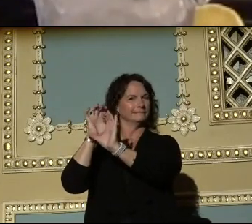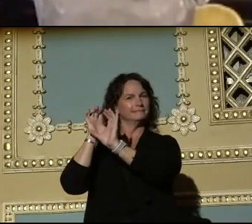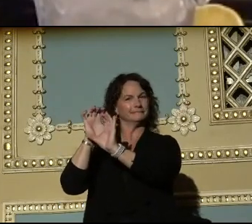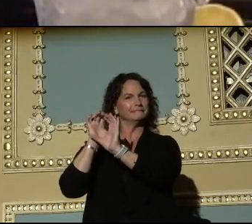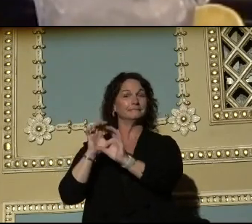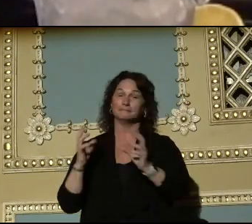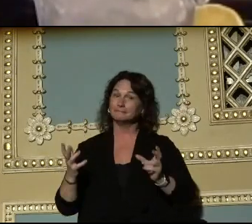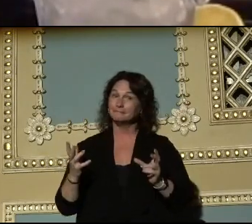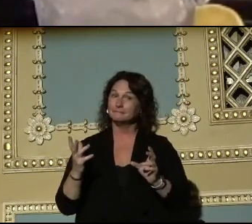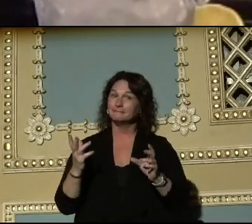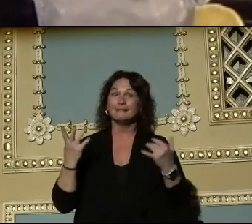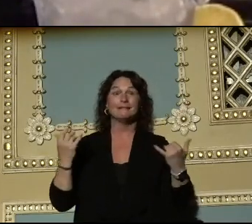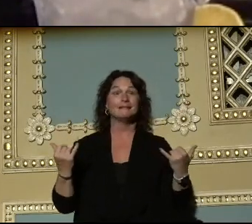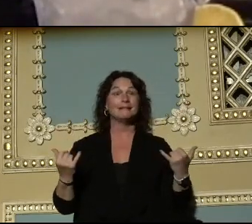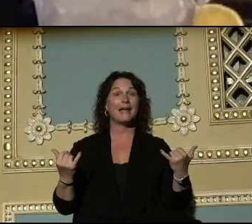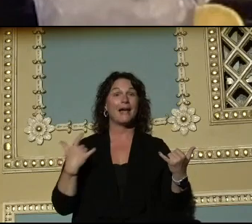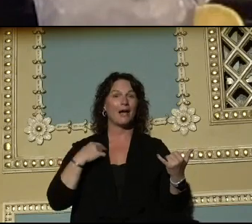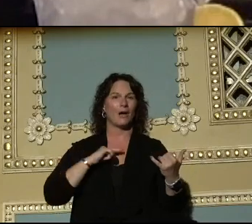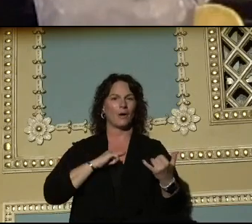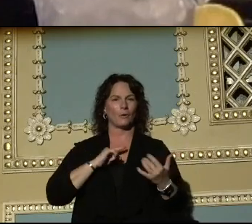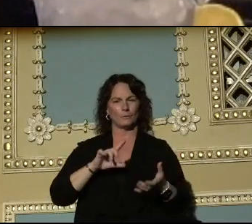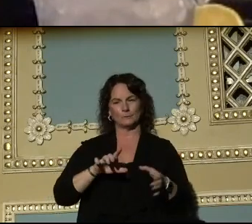Now, we're gonna strain it in.